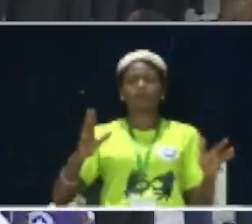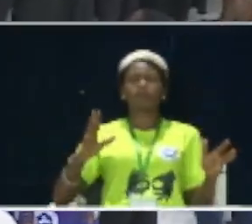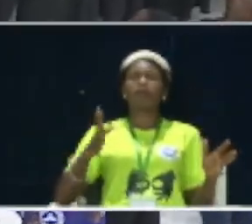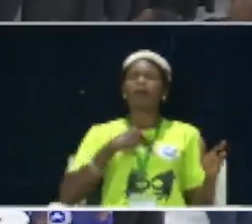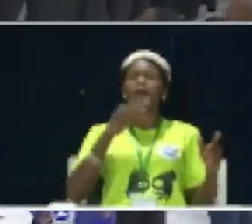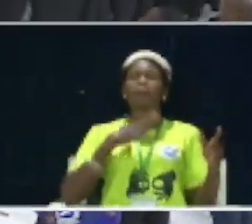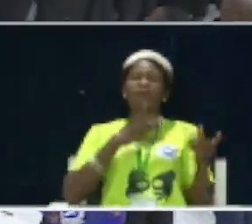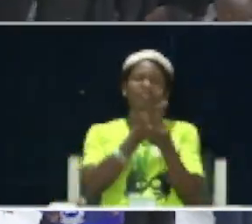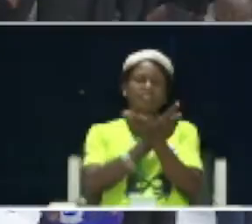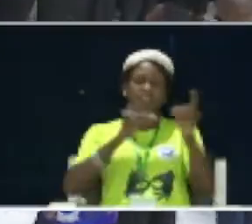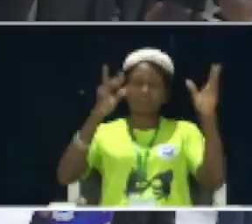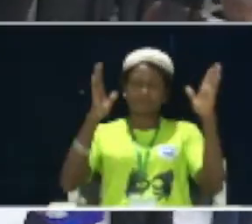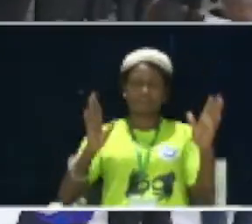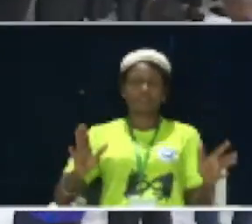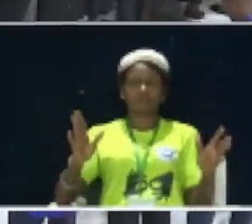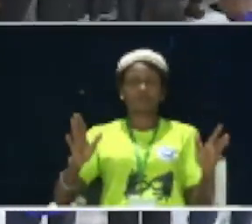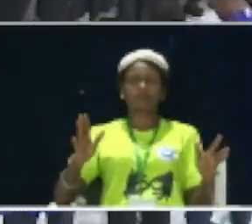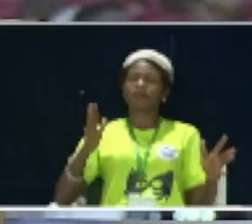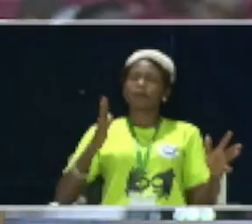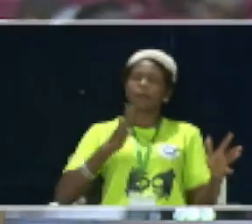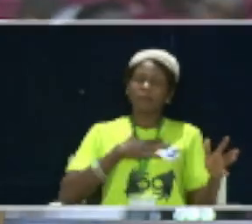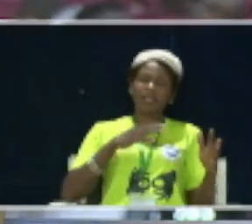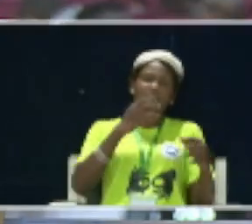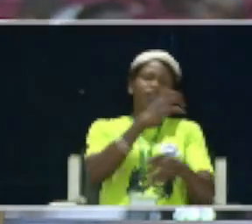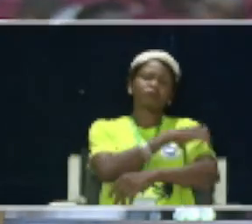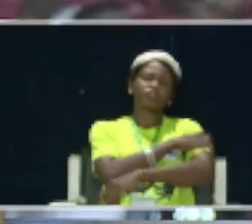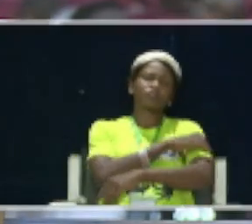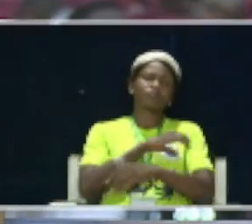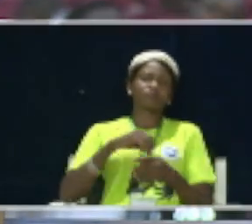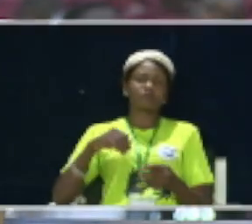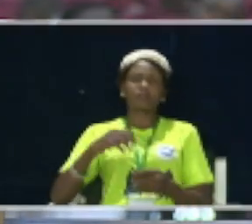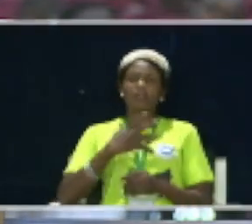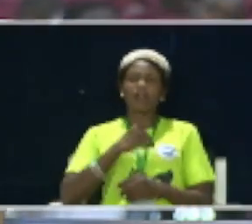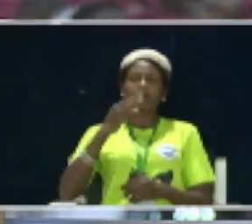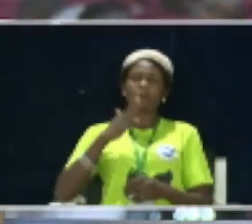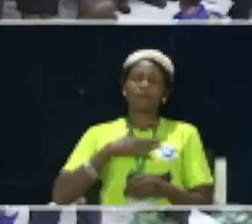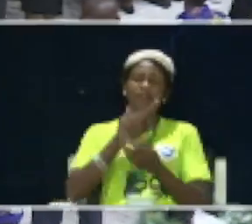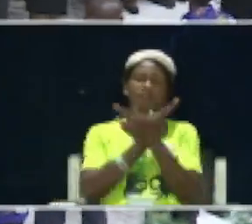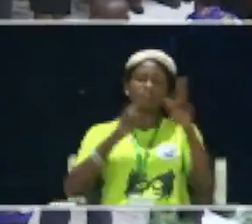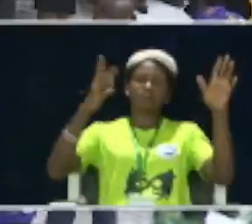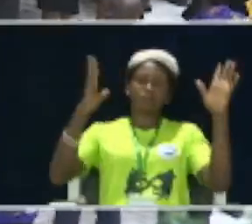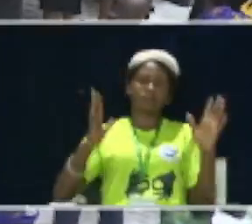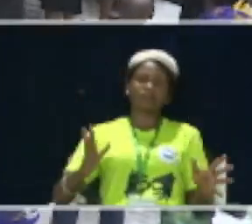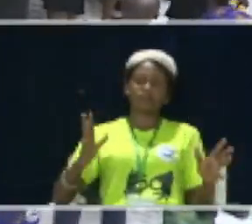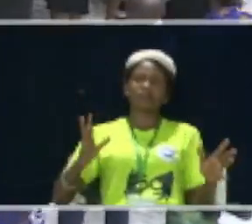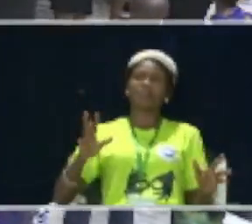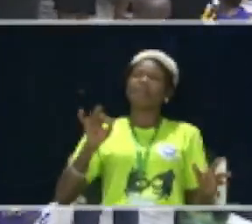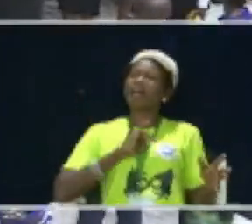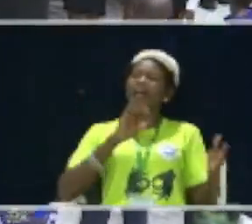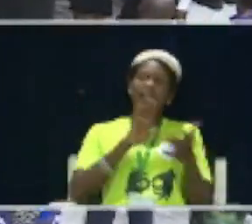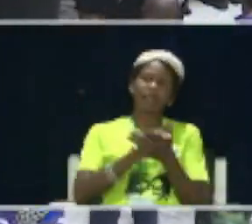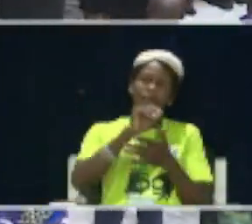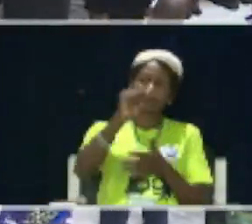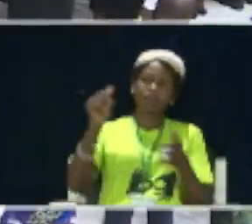my deliverer, my captain and my redeemer. I believe